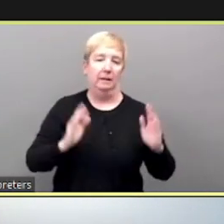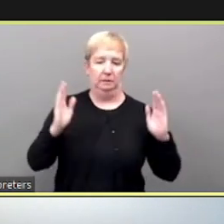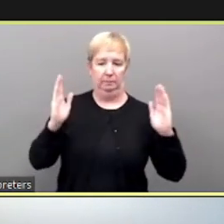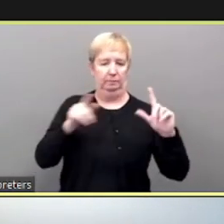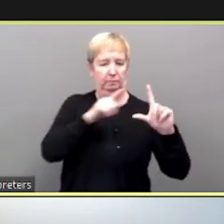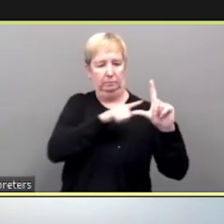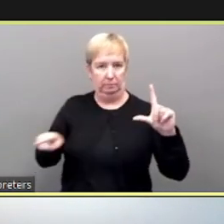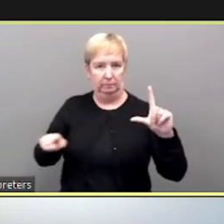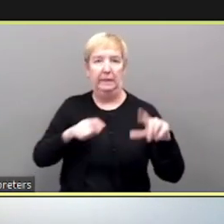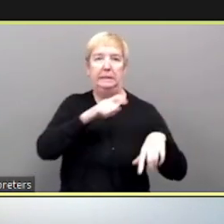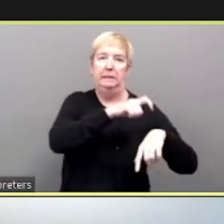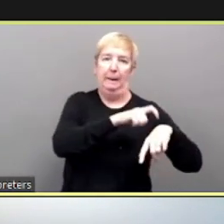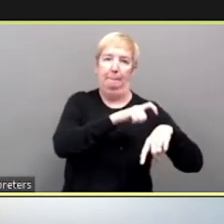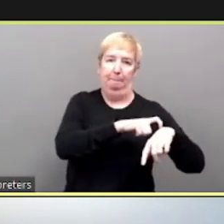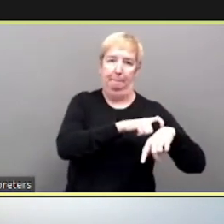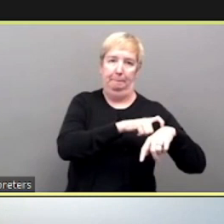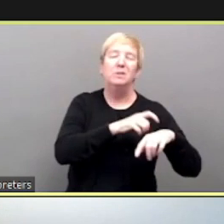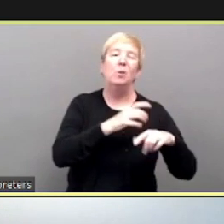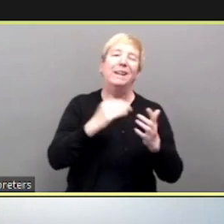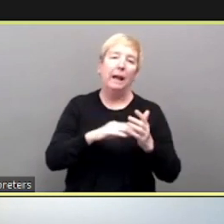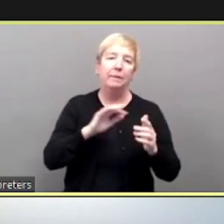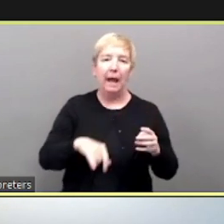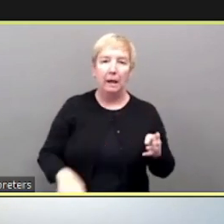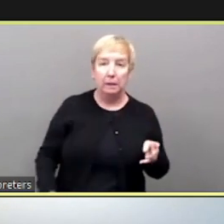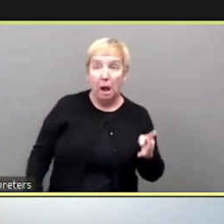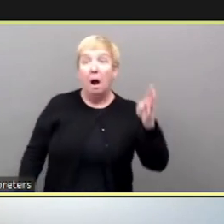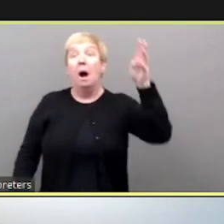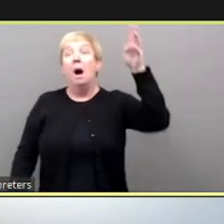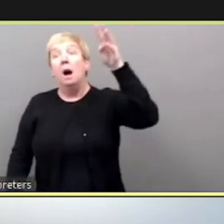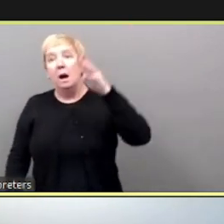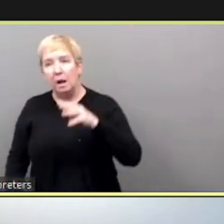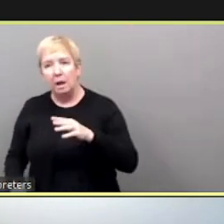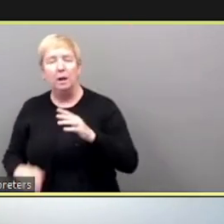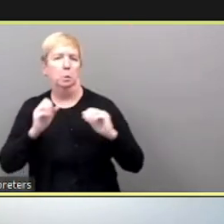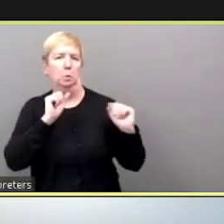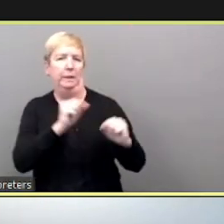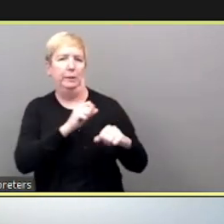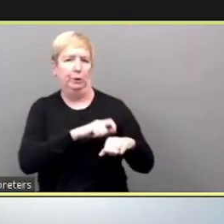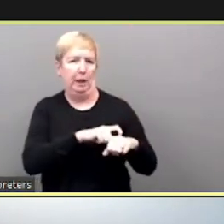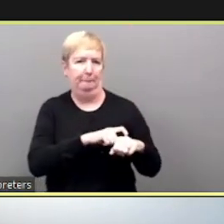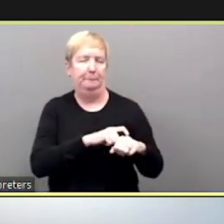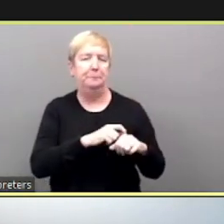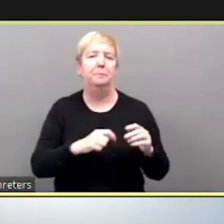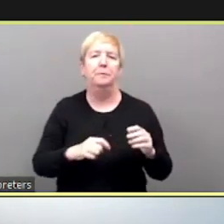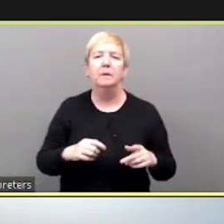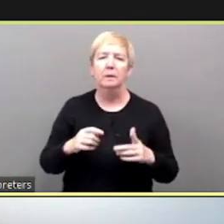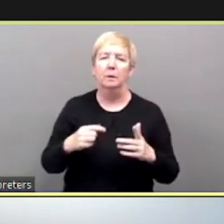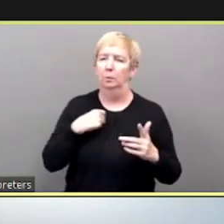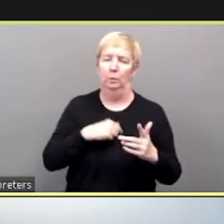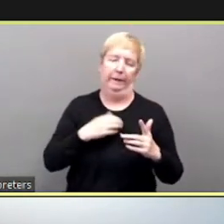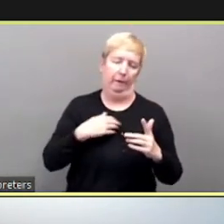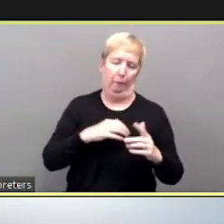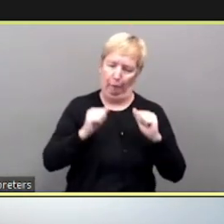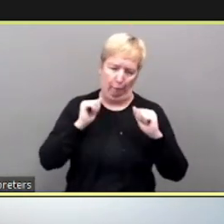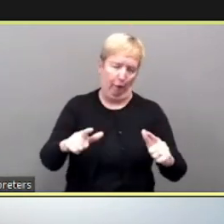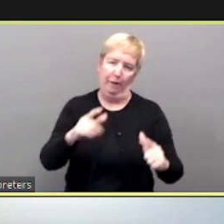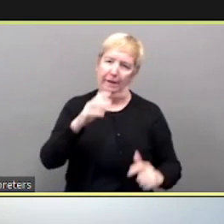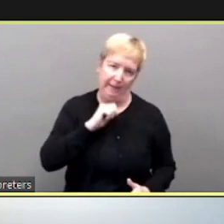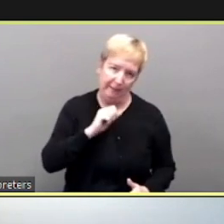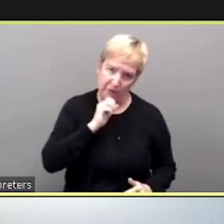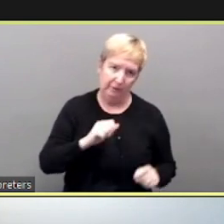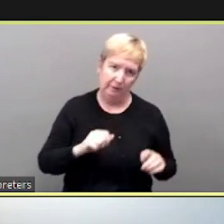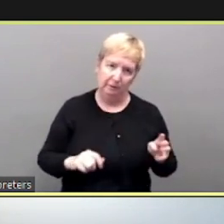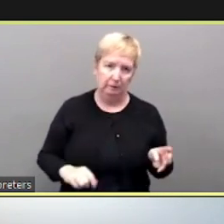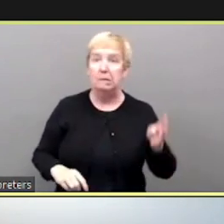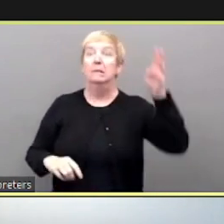so again, in the middle of the slide, you see our winter surge, and we had an elevation in case rates in all age groups.